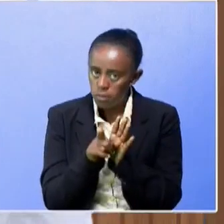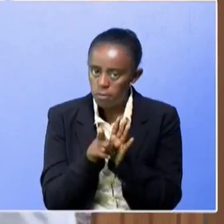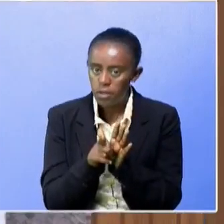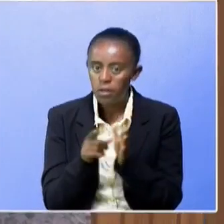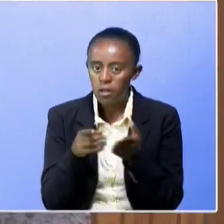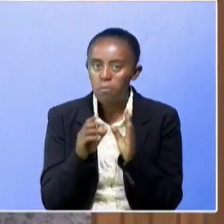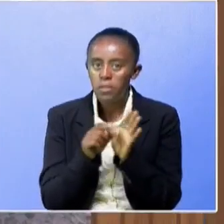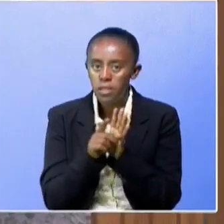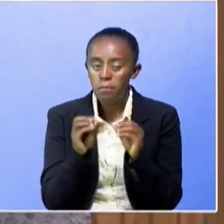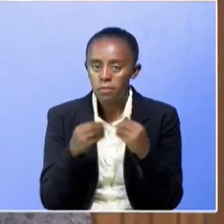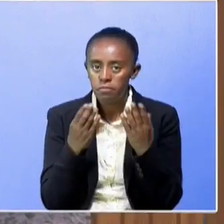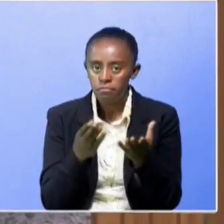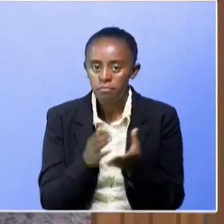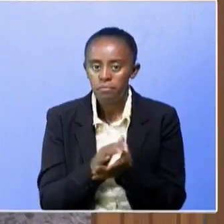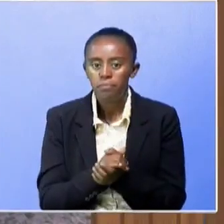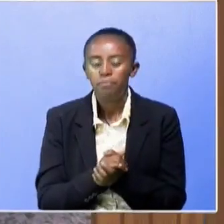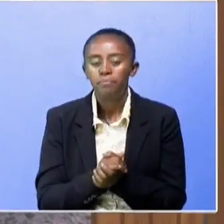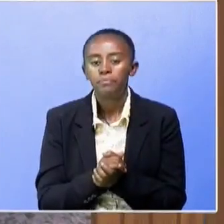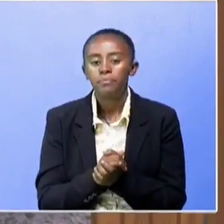give you an example.